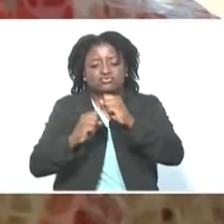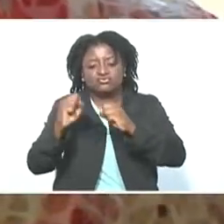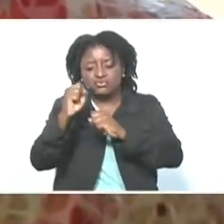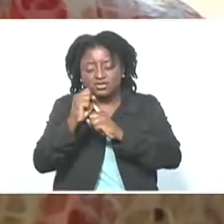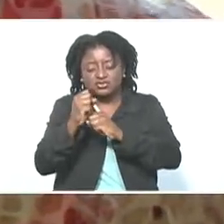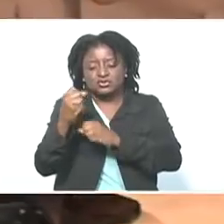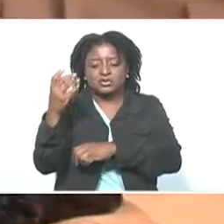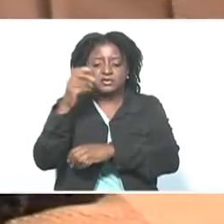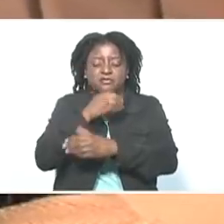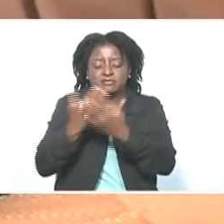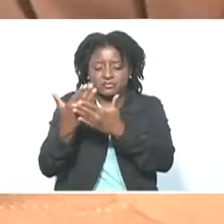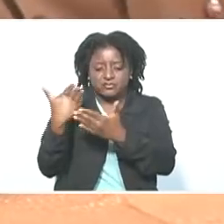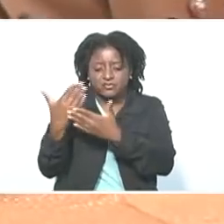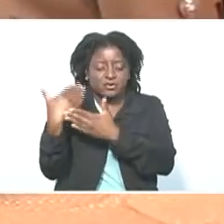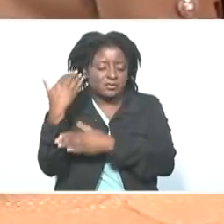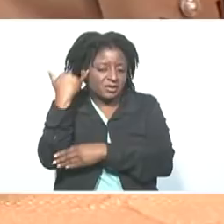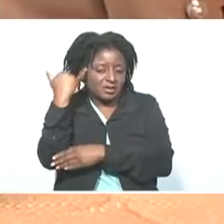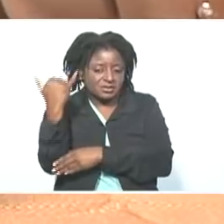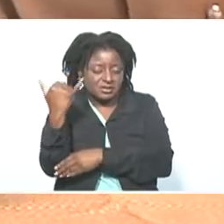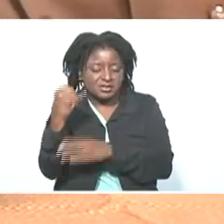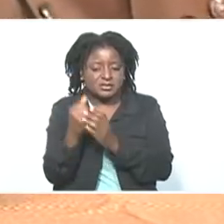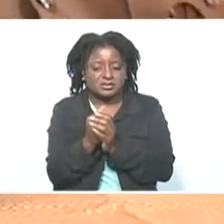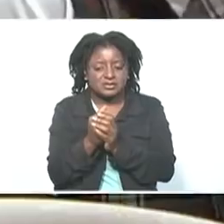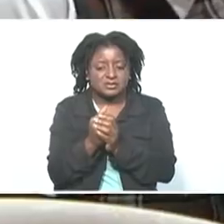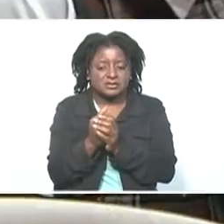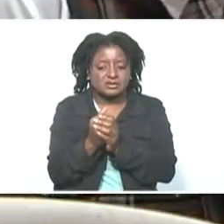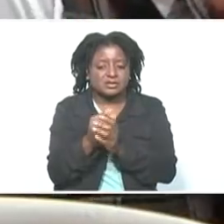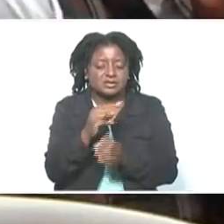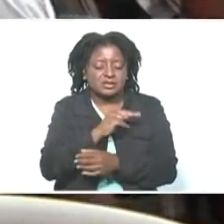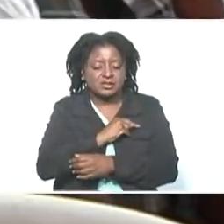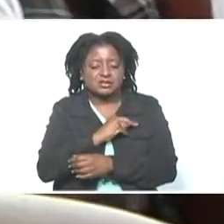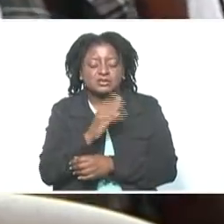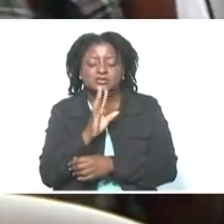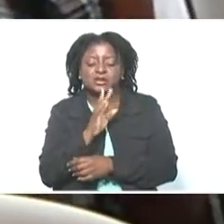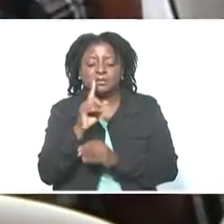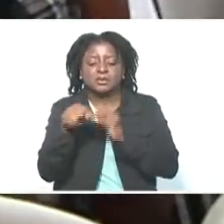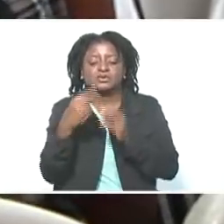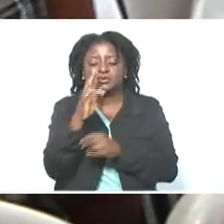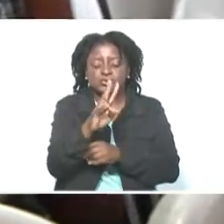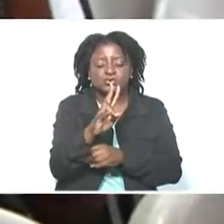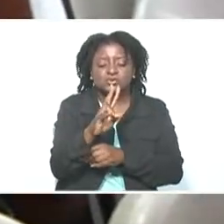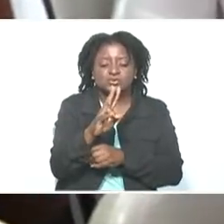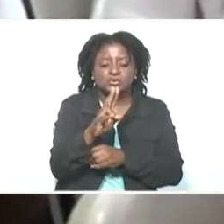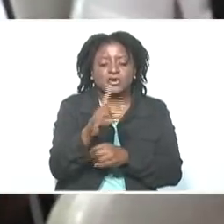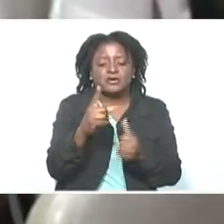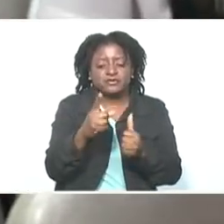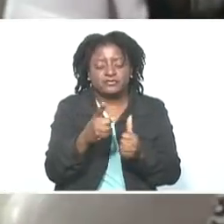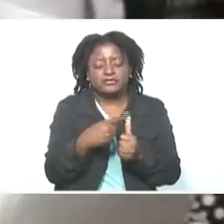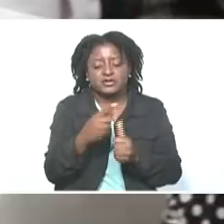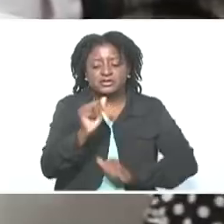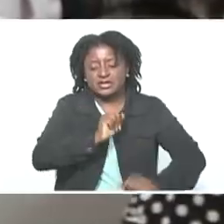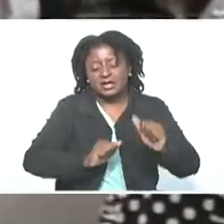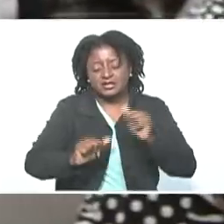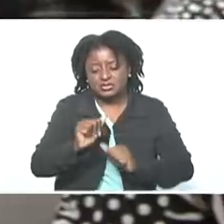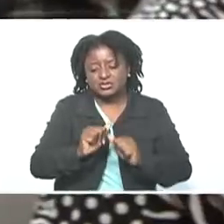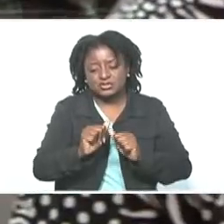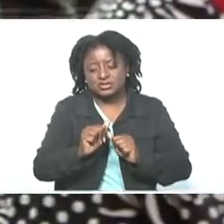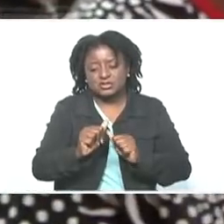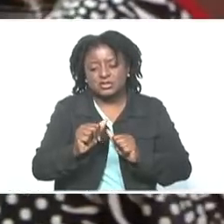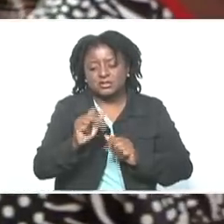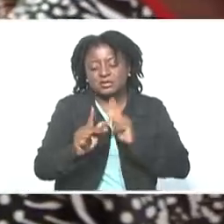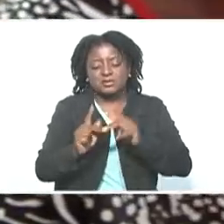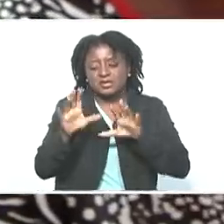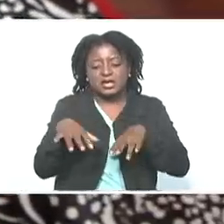patriarchal ideas. Nichols also noted 2 initial steps the community can take to begin the deconstruction